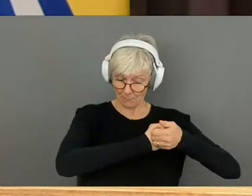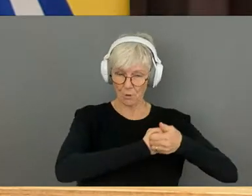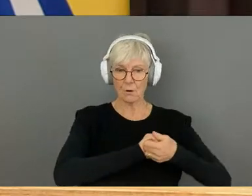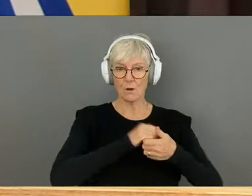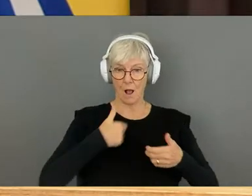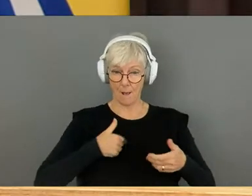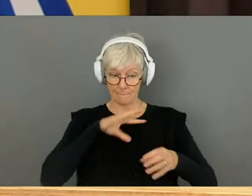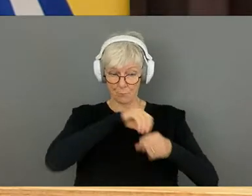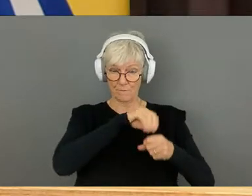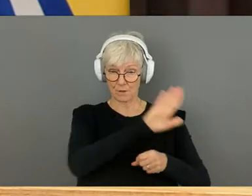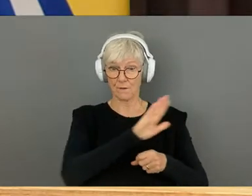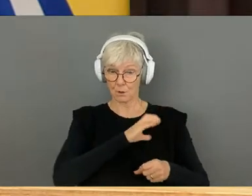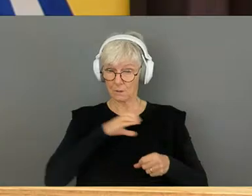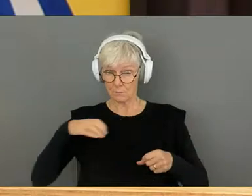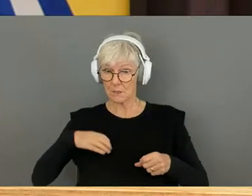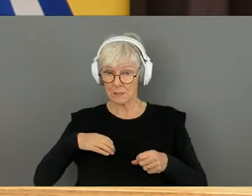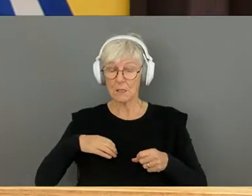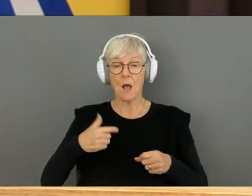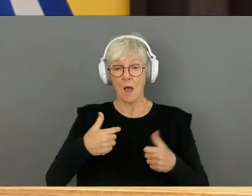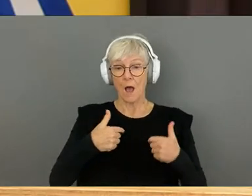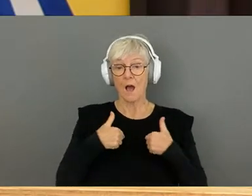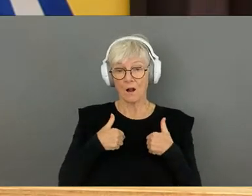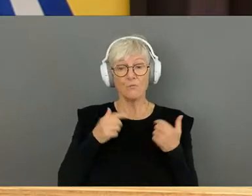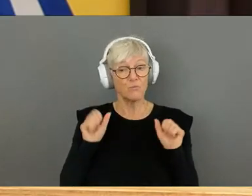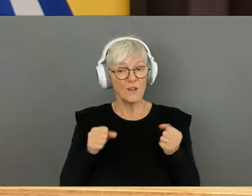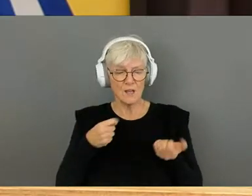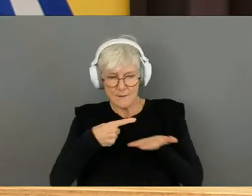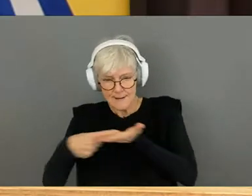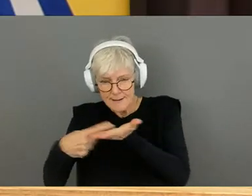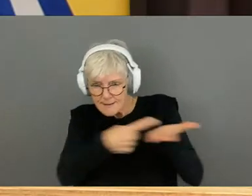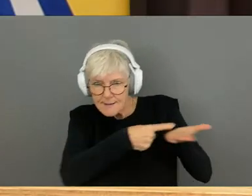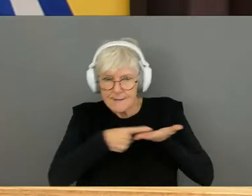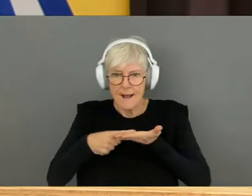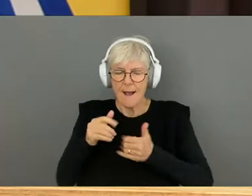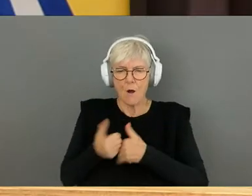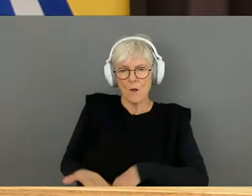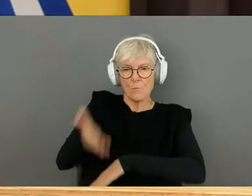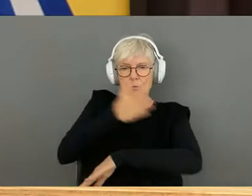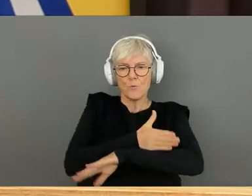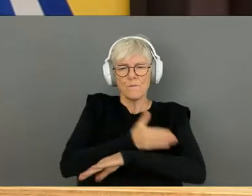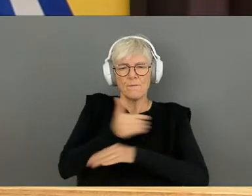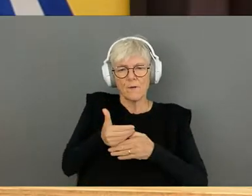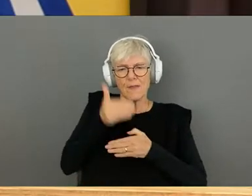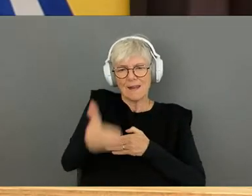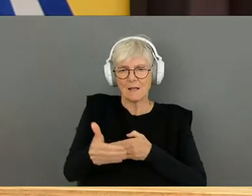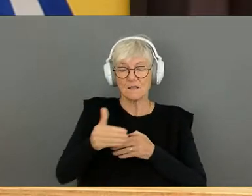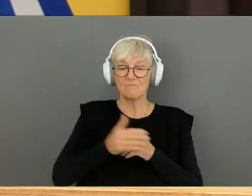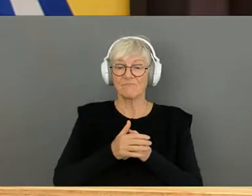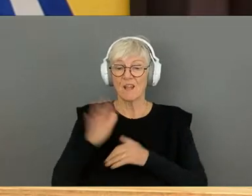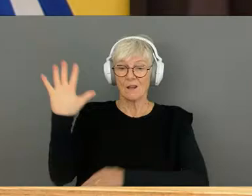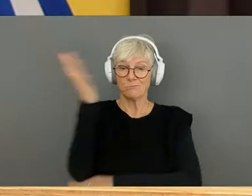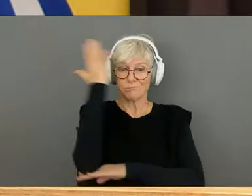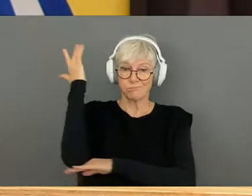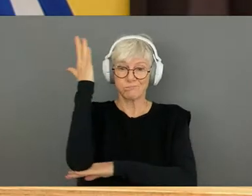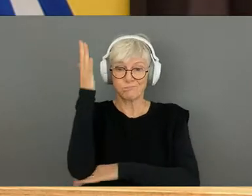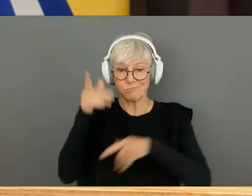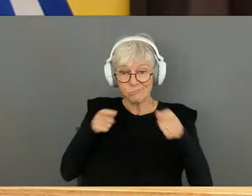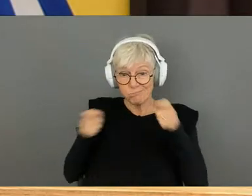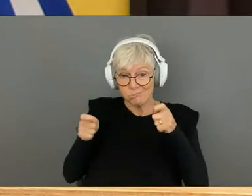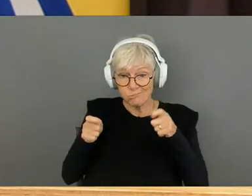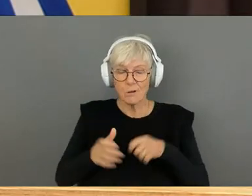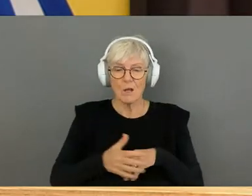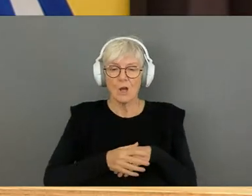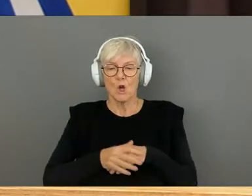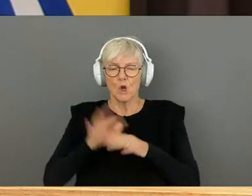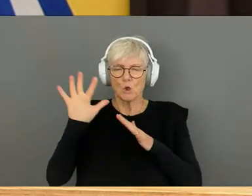talk a lot about some of the things that we can do in order to improve. So, you know, obviously vegetation management, we look at storm hardening, so where can